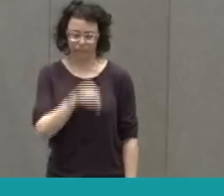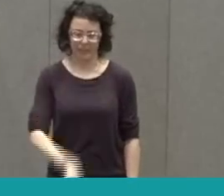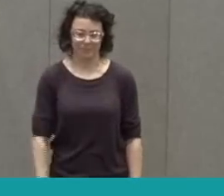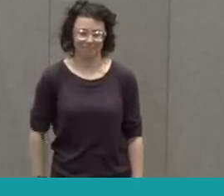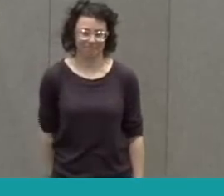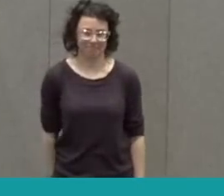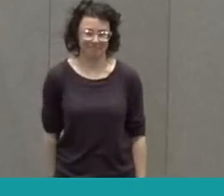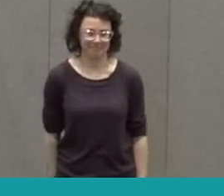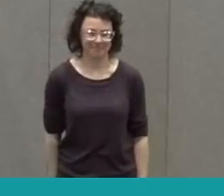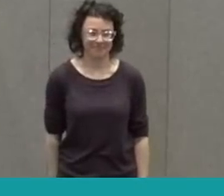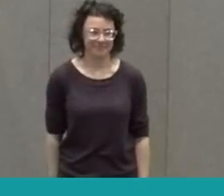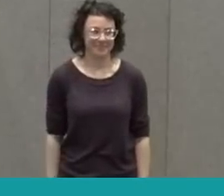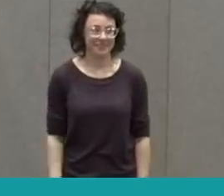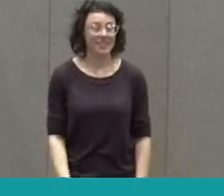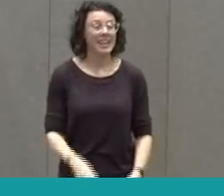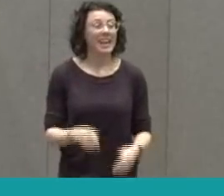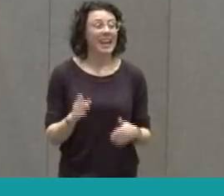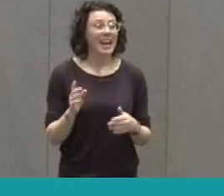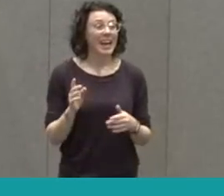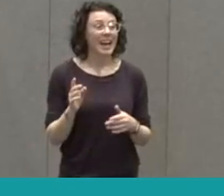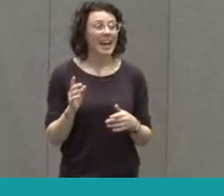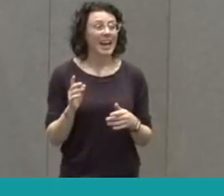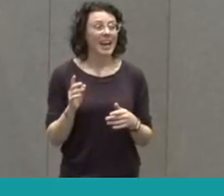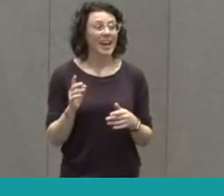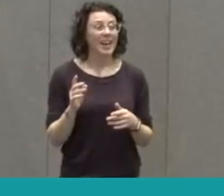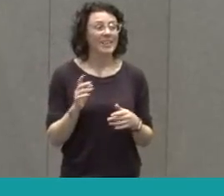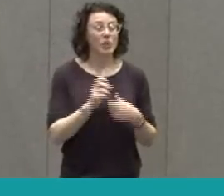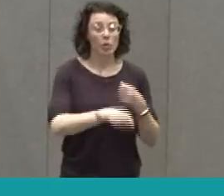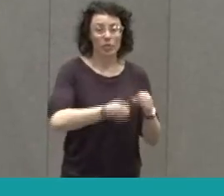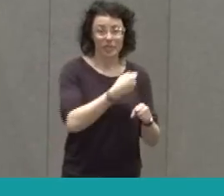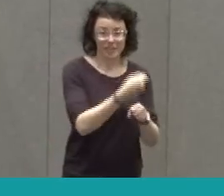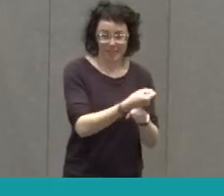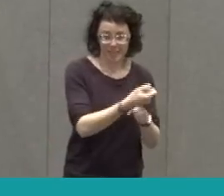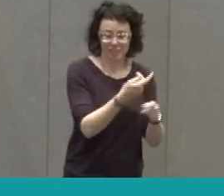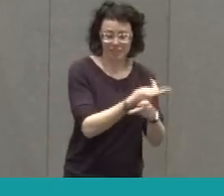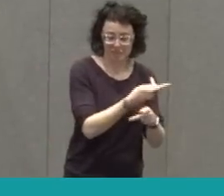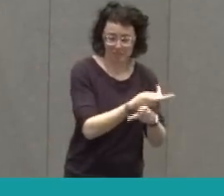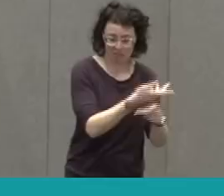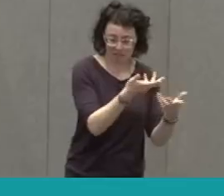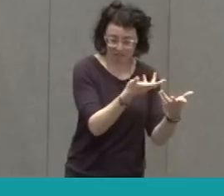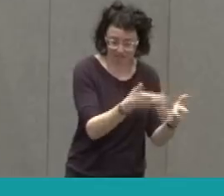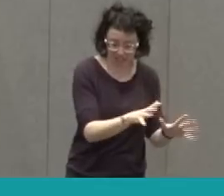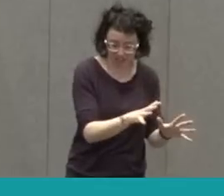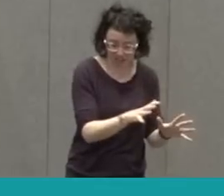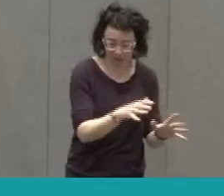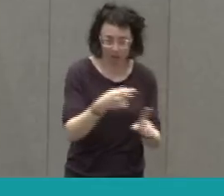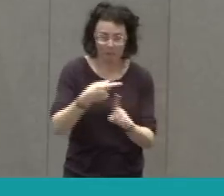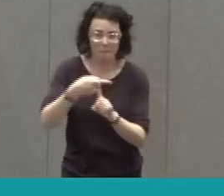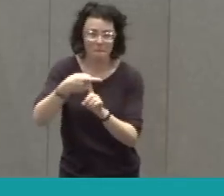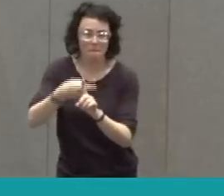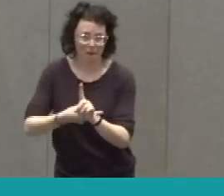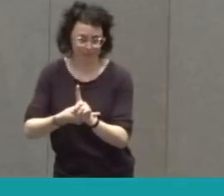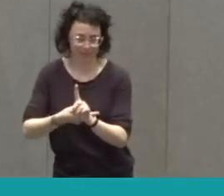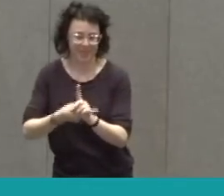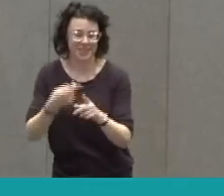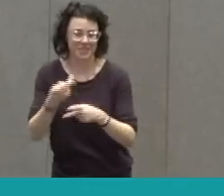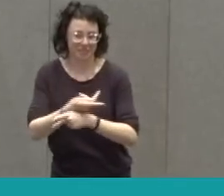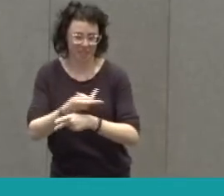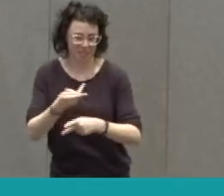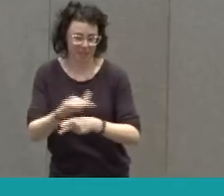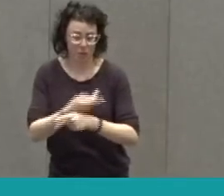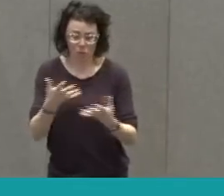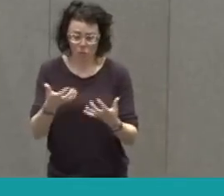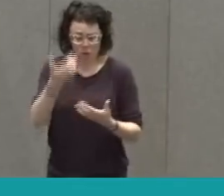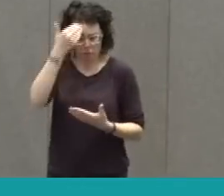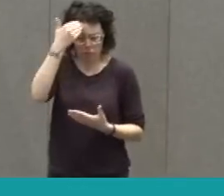But then we're going to figure out how many months. So if we were to figure out how many months it's been since you were born, how could we do